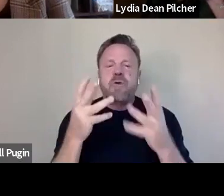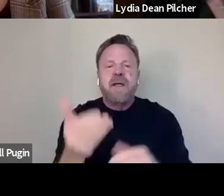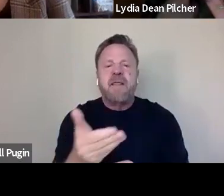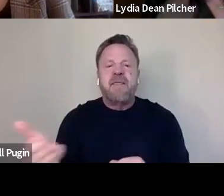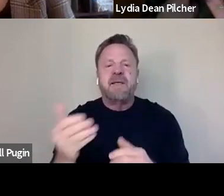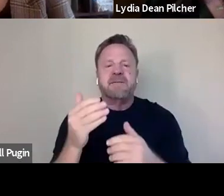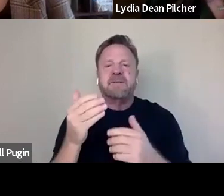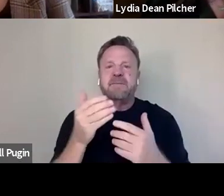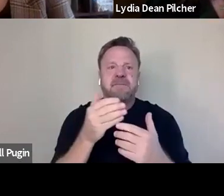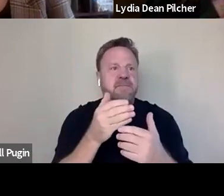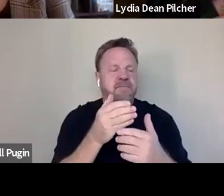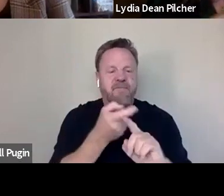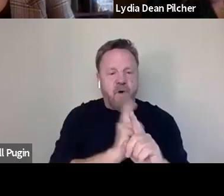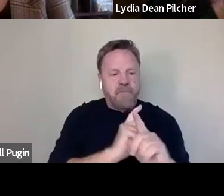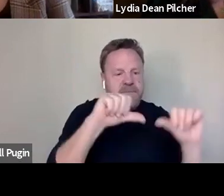between science and